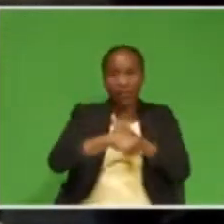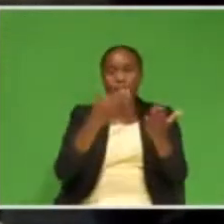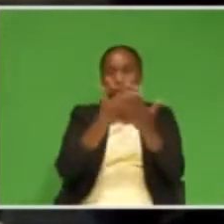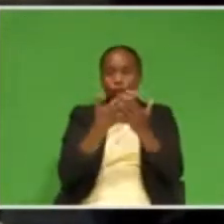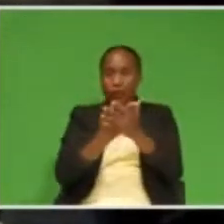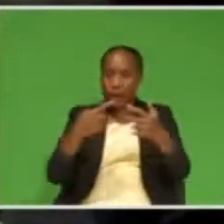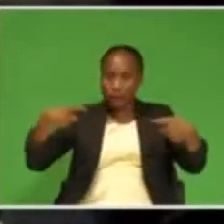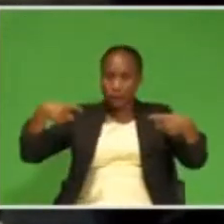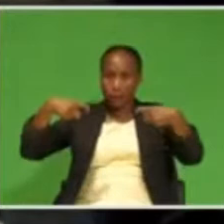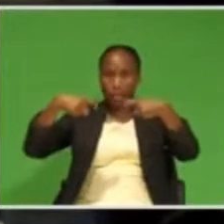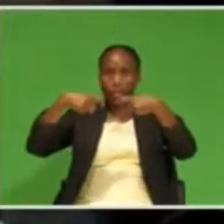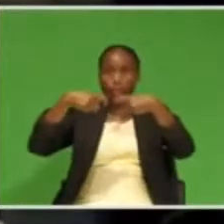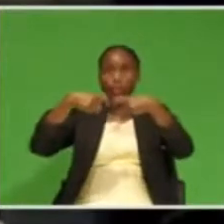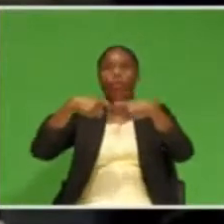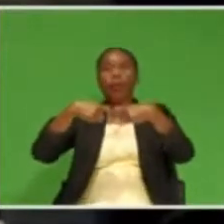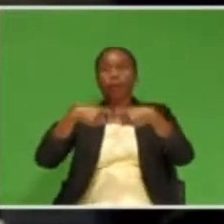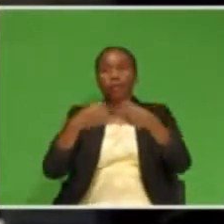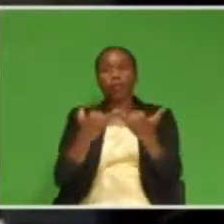gap.